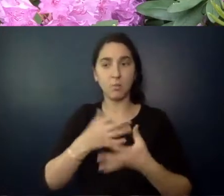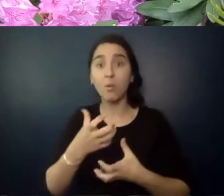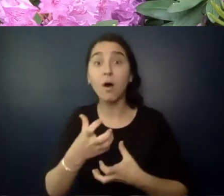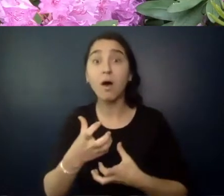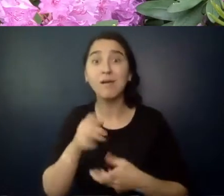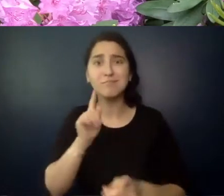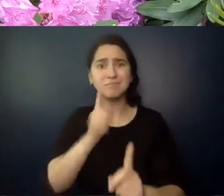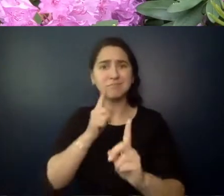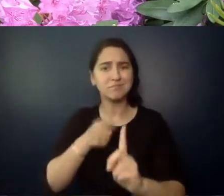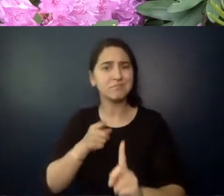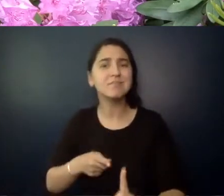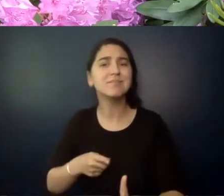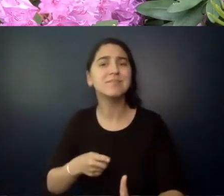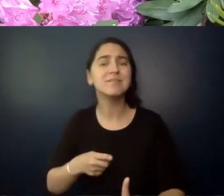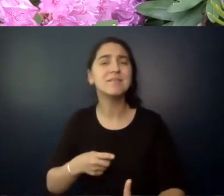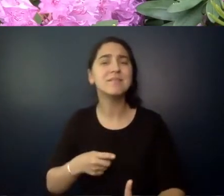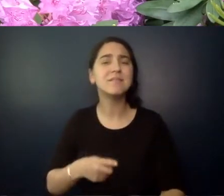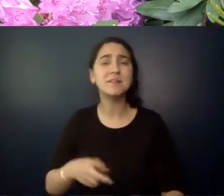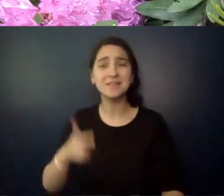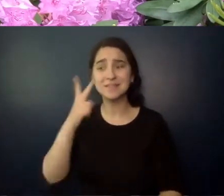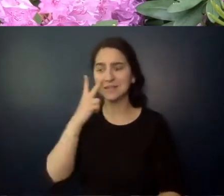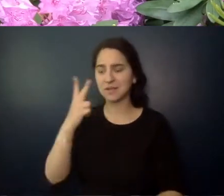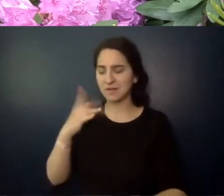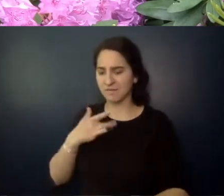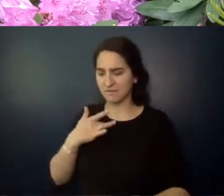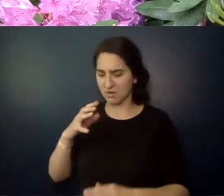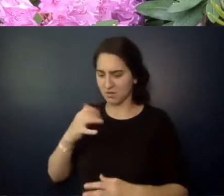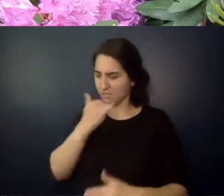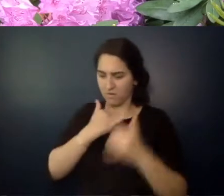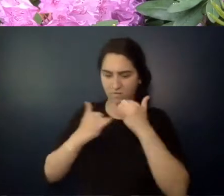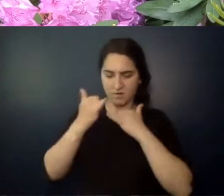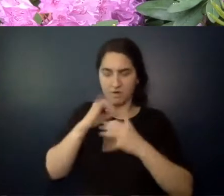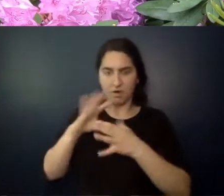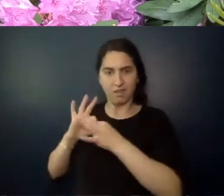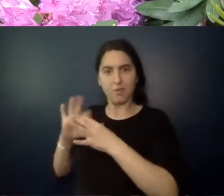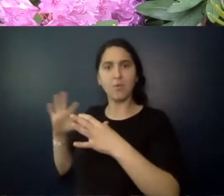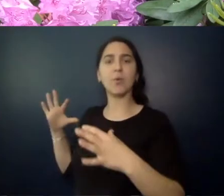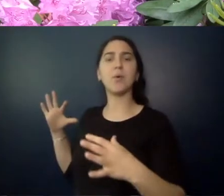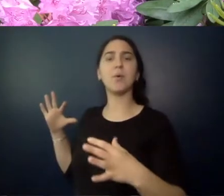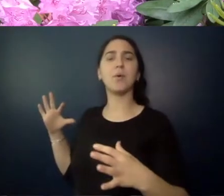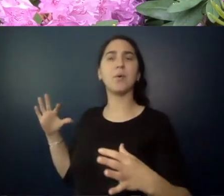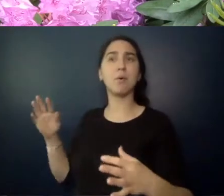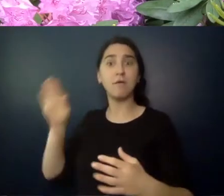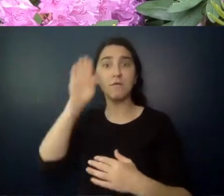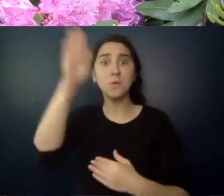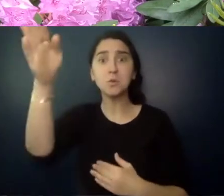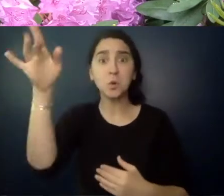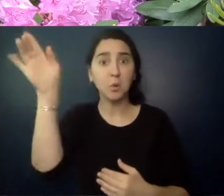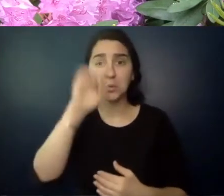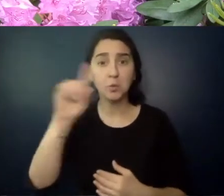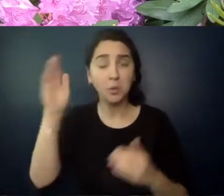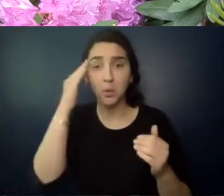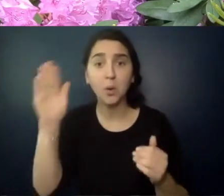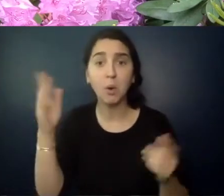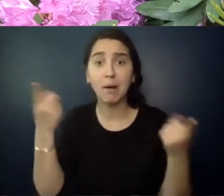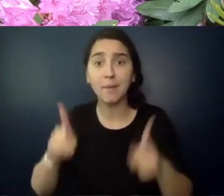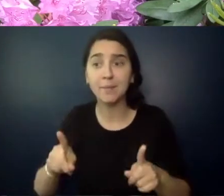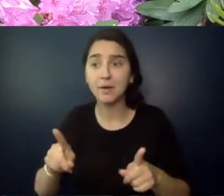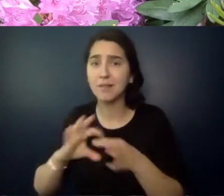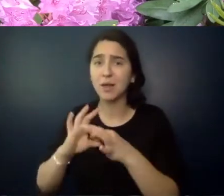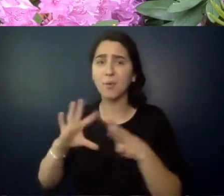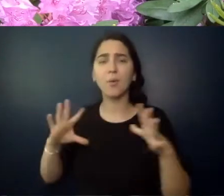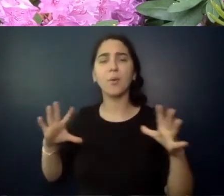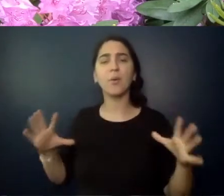our thoughts, our yearnings, to let go of past wrongs and uncertain futures.